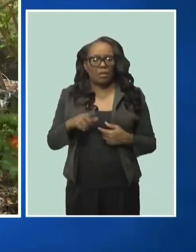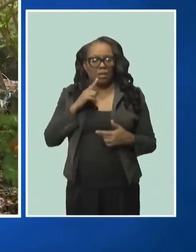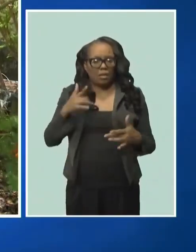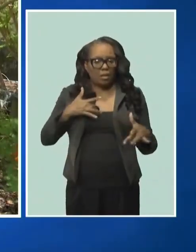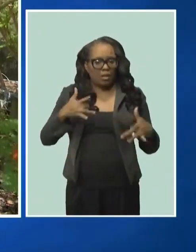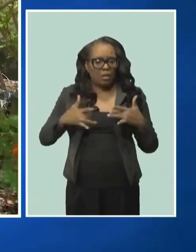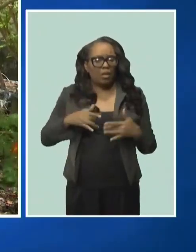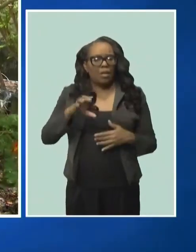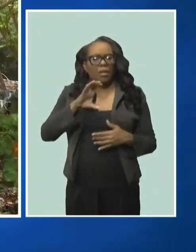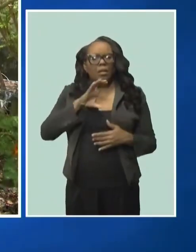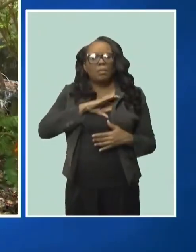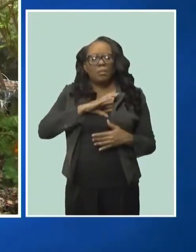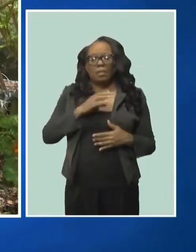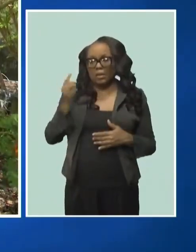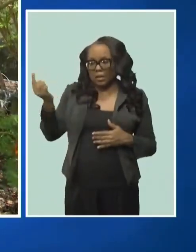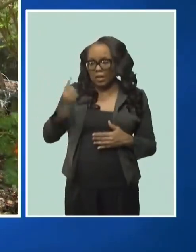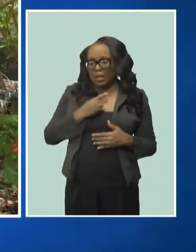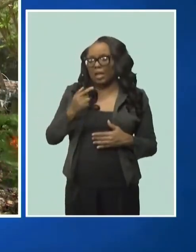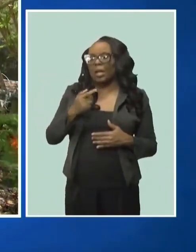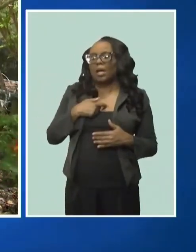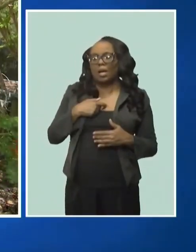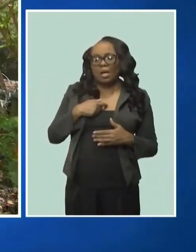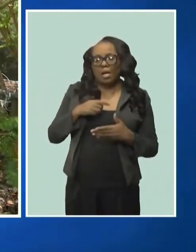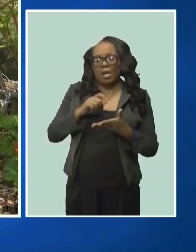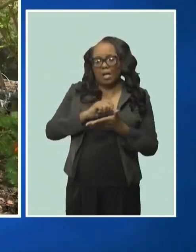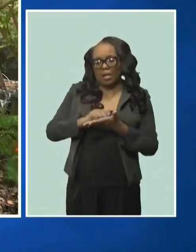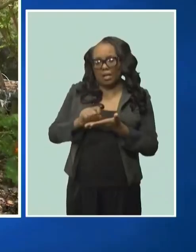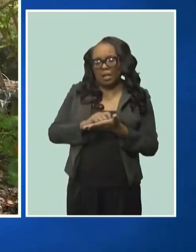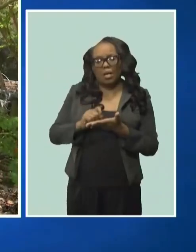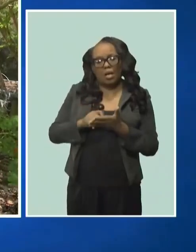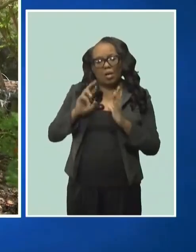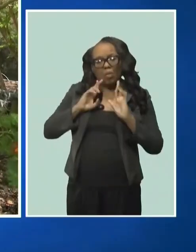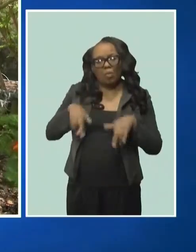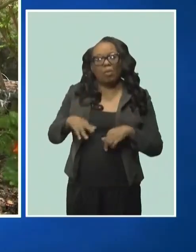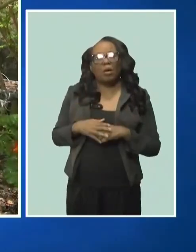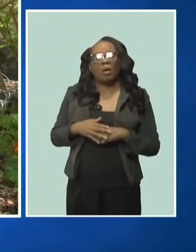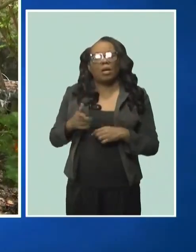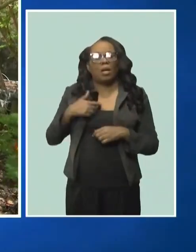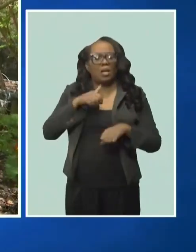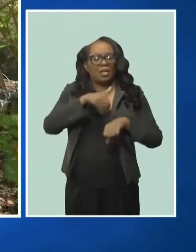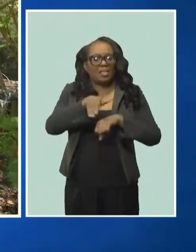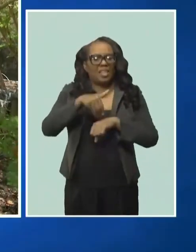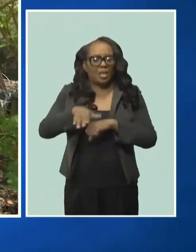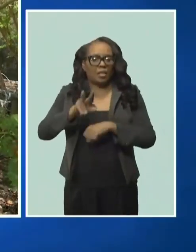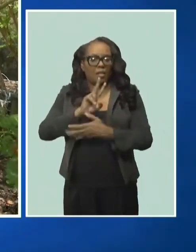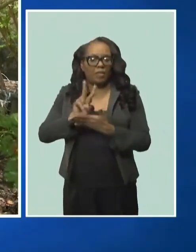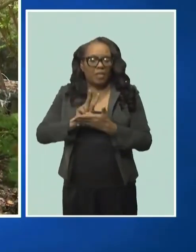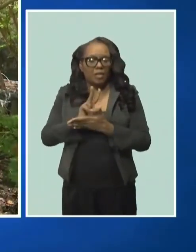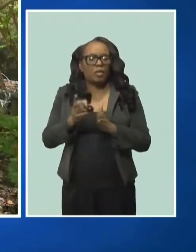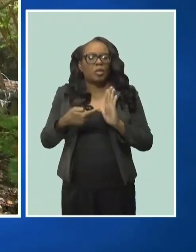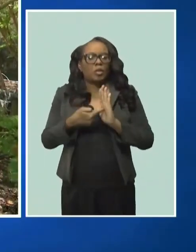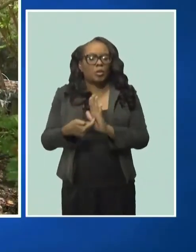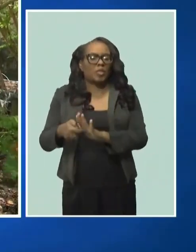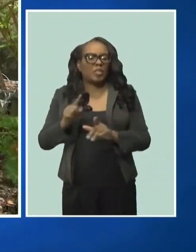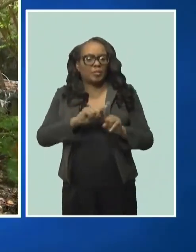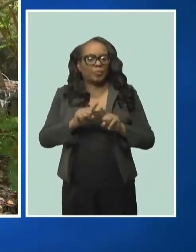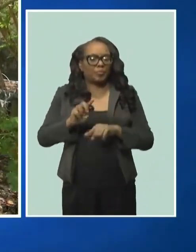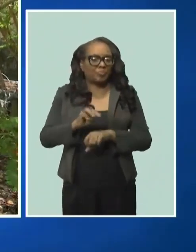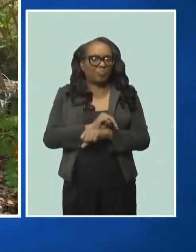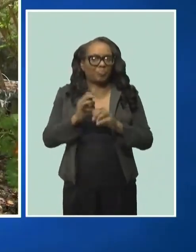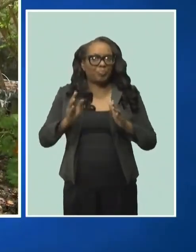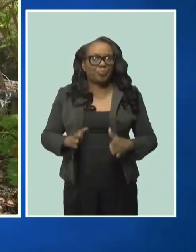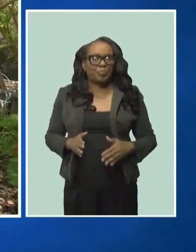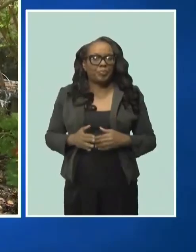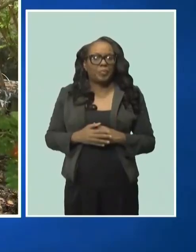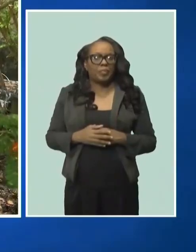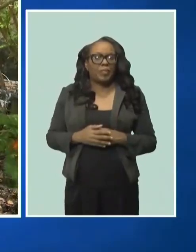a report already last week because I had sent out some videos to the honourable ministers and so showing them what was happening. And something